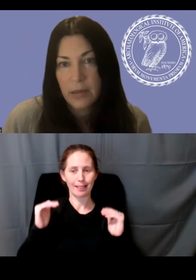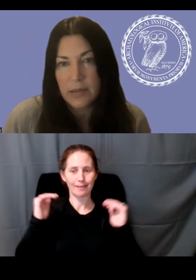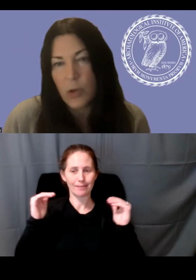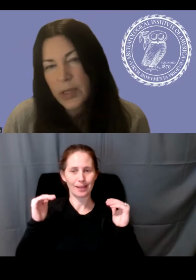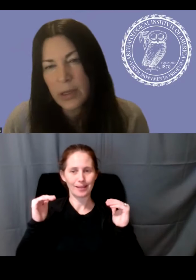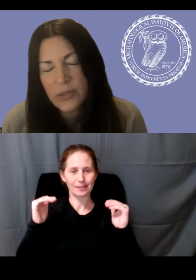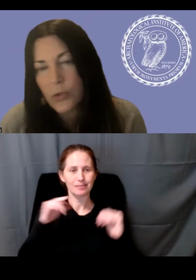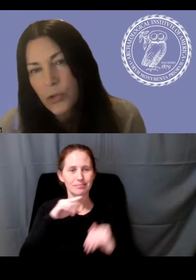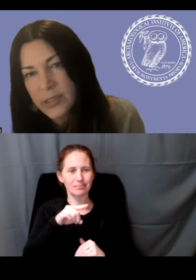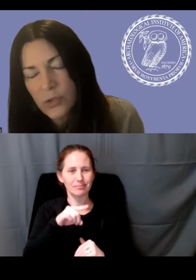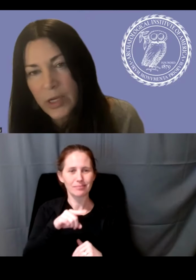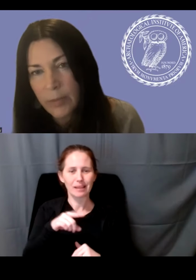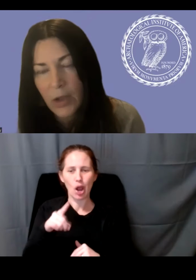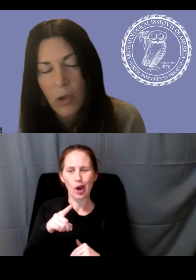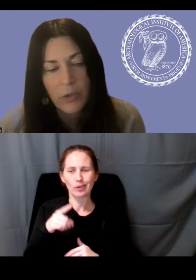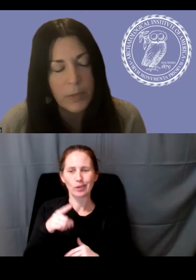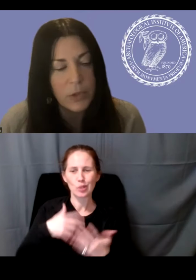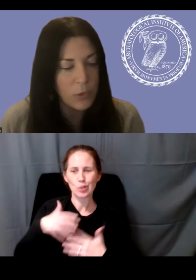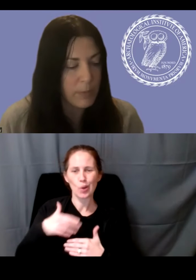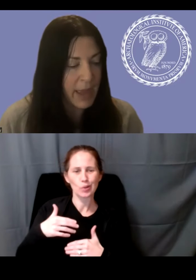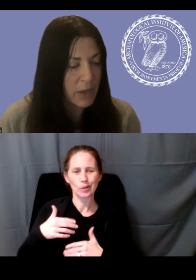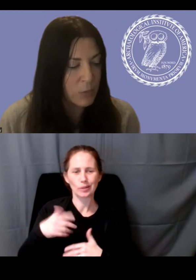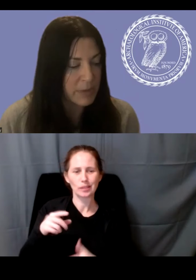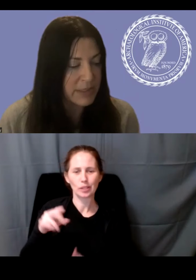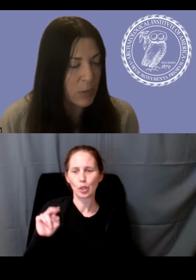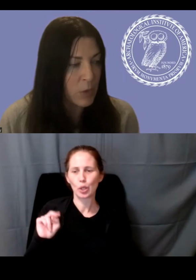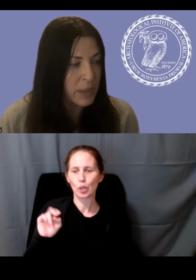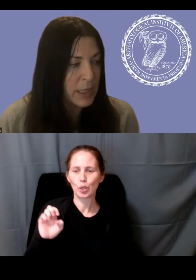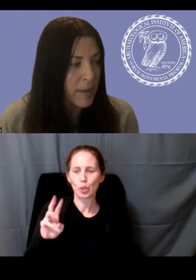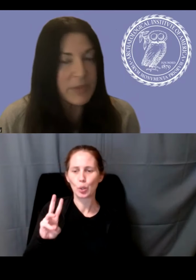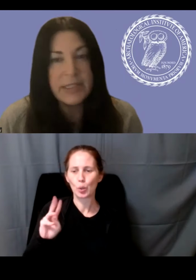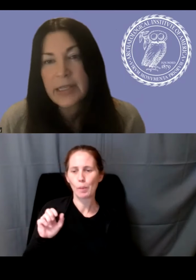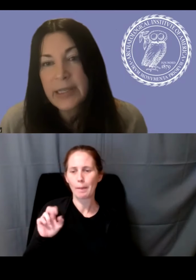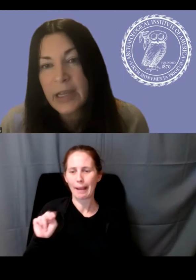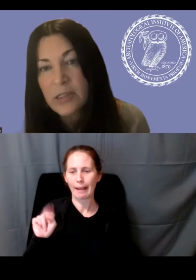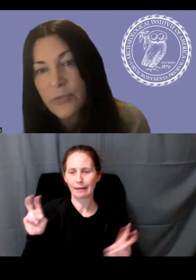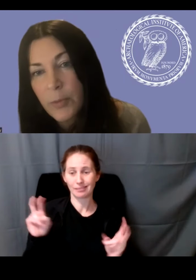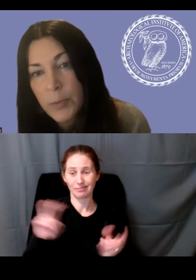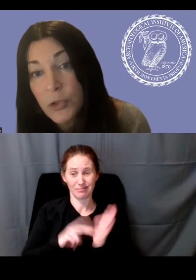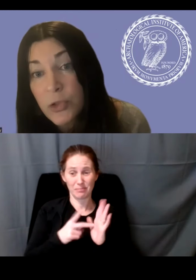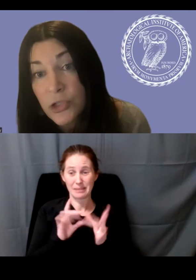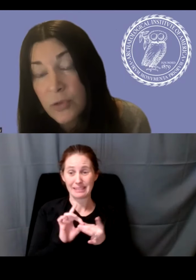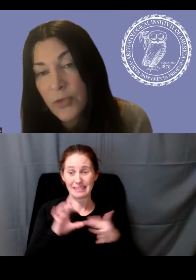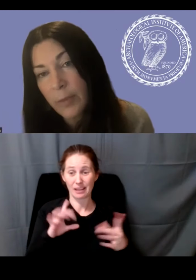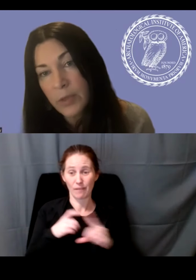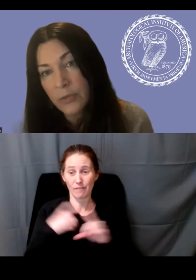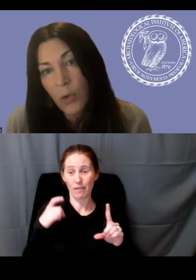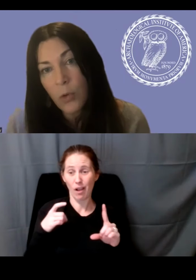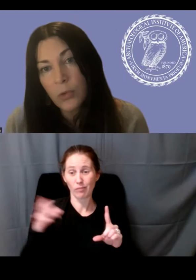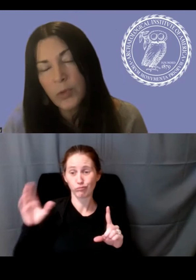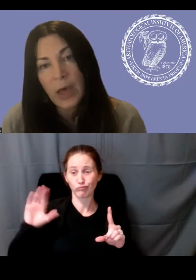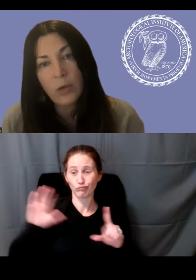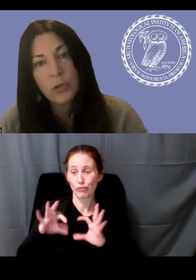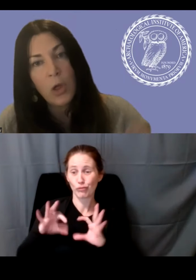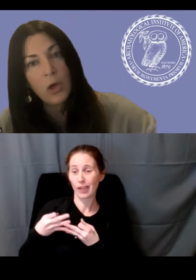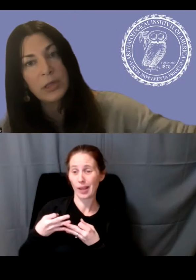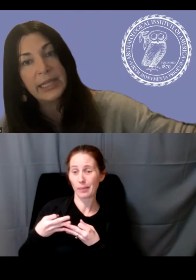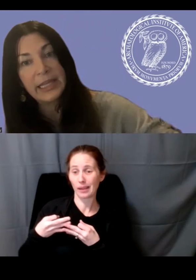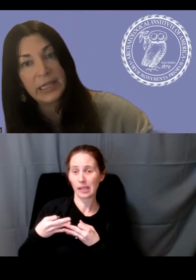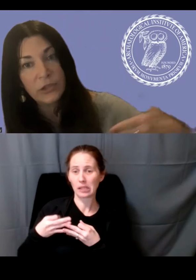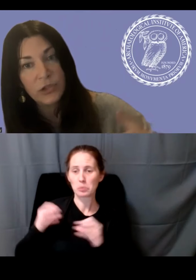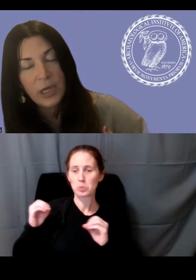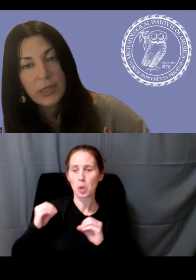are new men. So a social historian might call them. A new man would be someone disconnected from a patrician family of old, without a